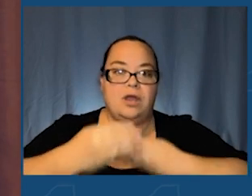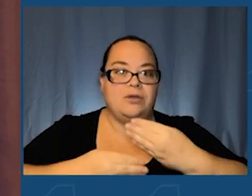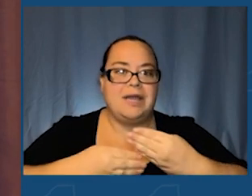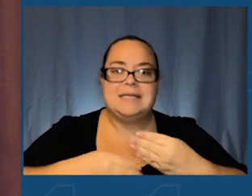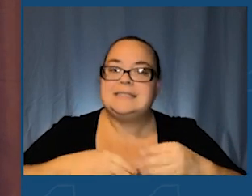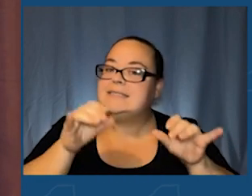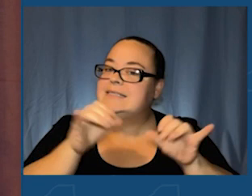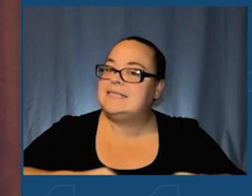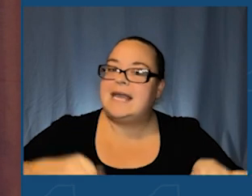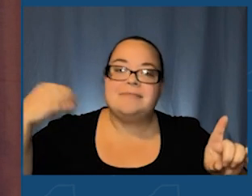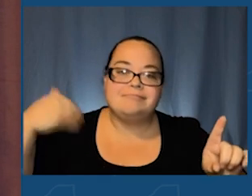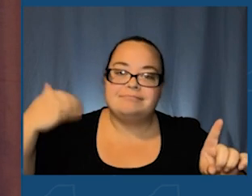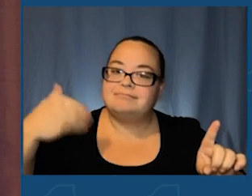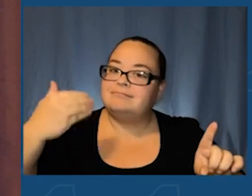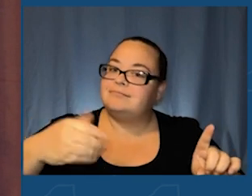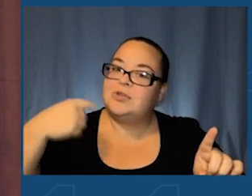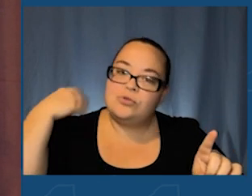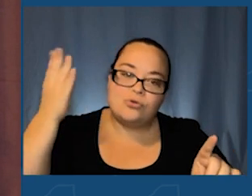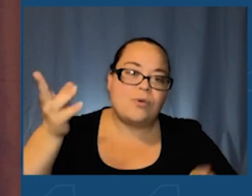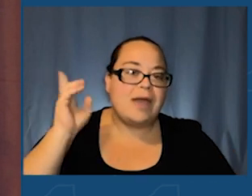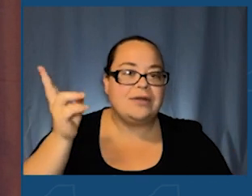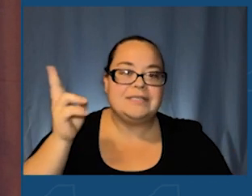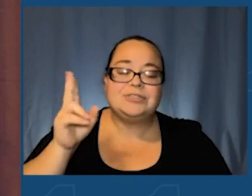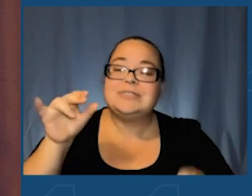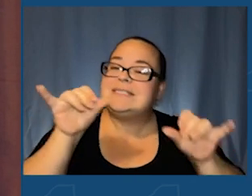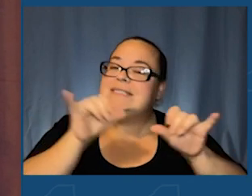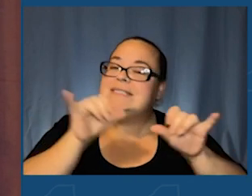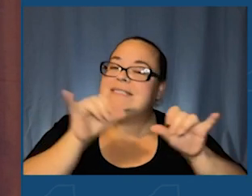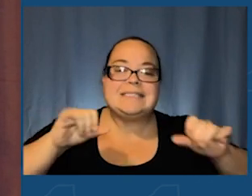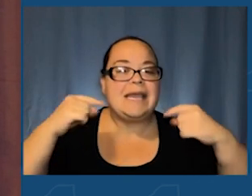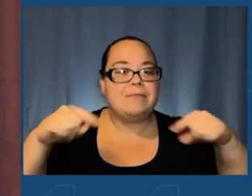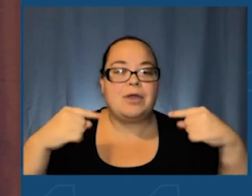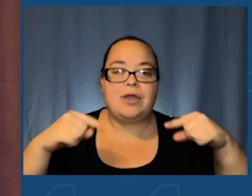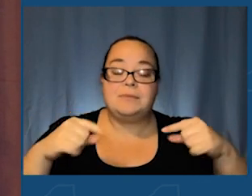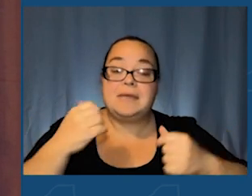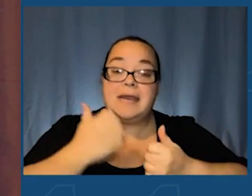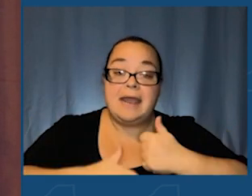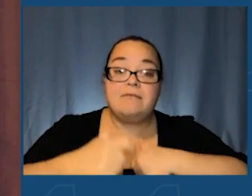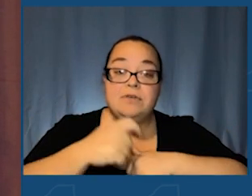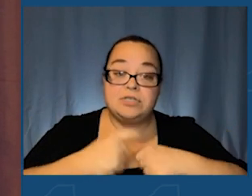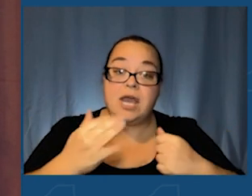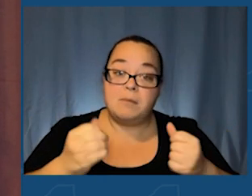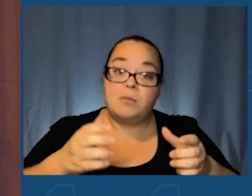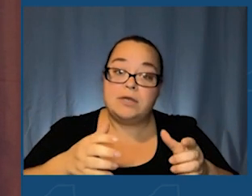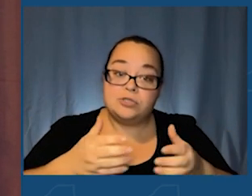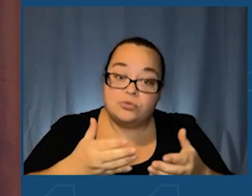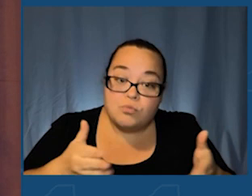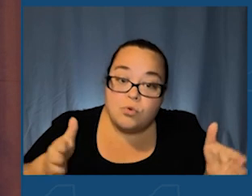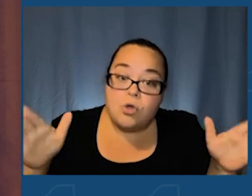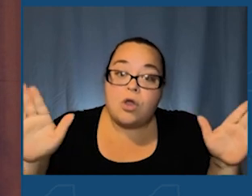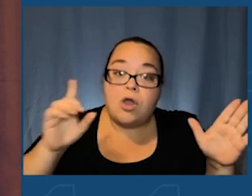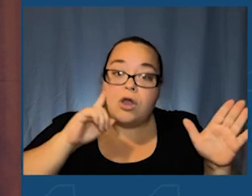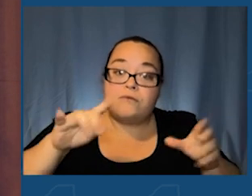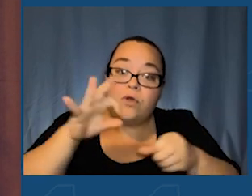Same arguments whenever we try to expand the right to vote. But I say this.